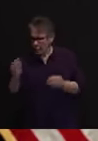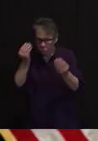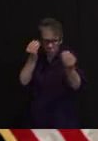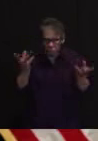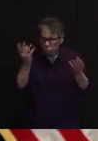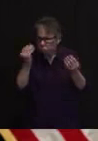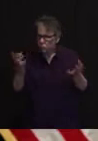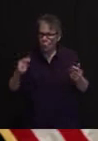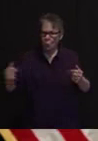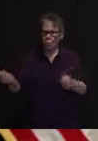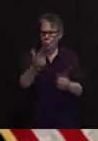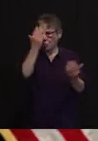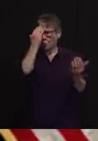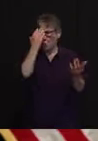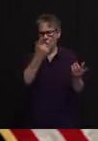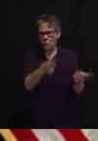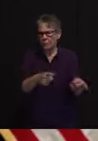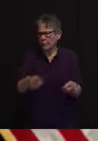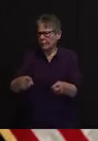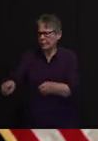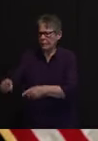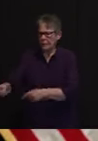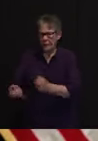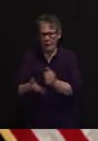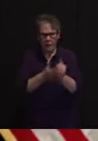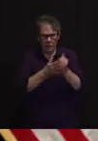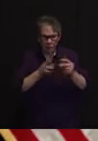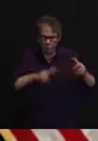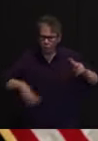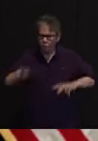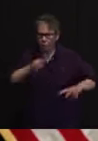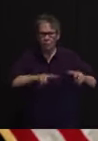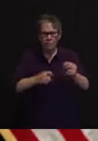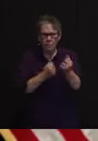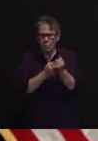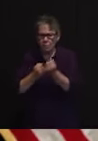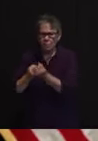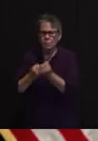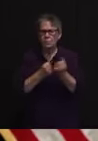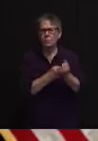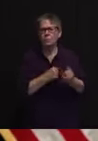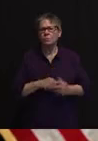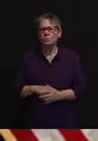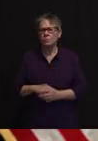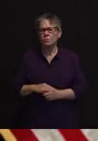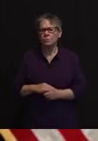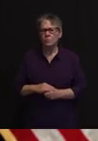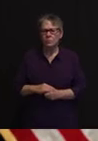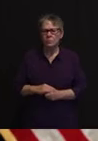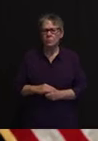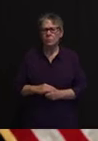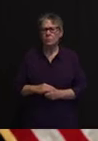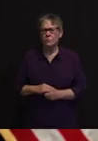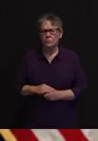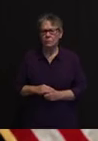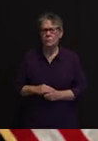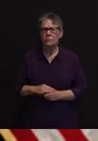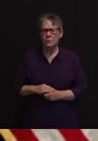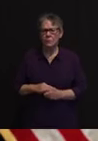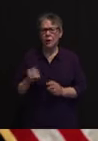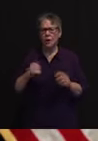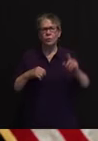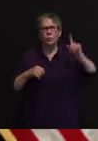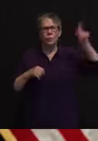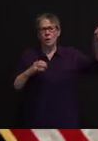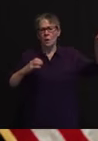with our congressional delegation. We had a very good call this morning in terms of both sides of the aisle, both